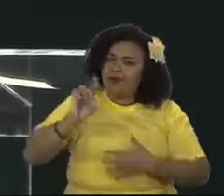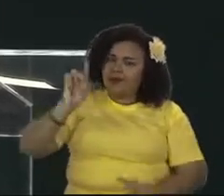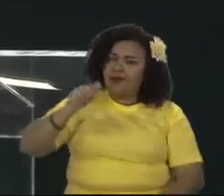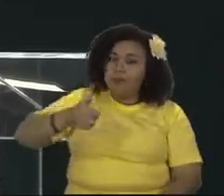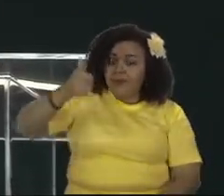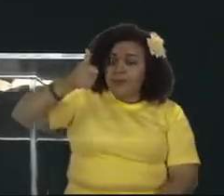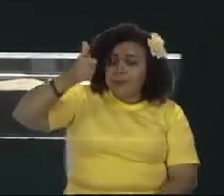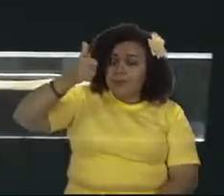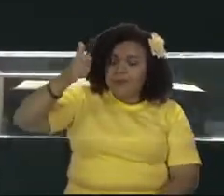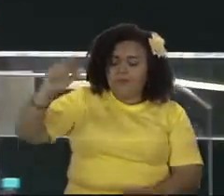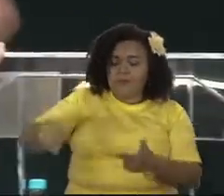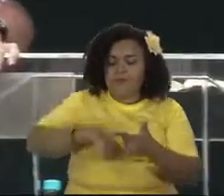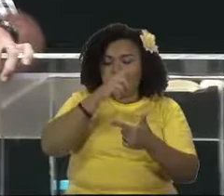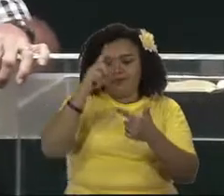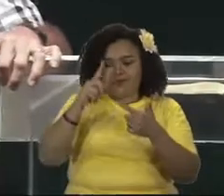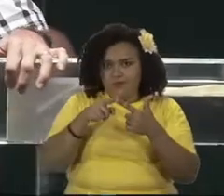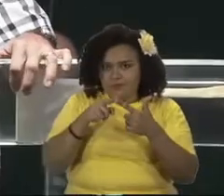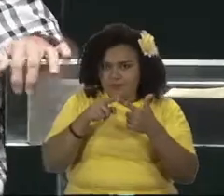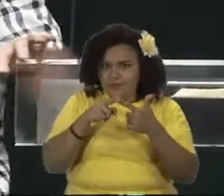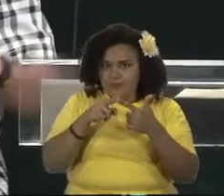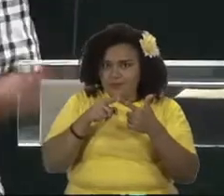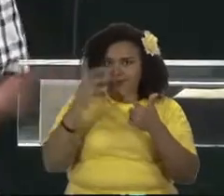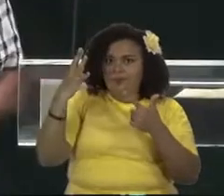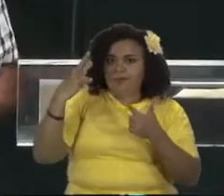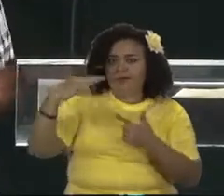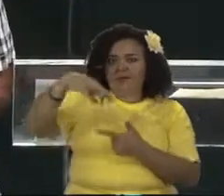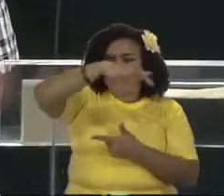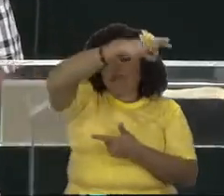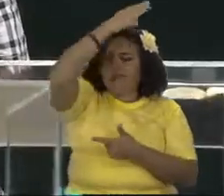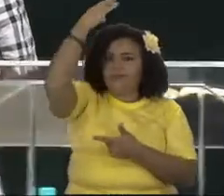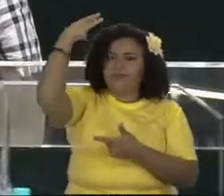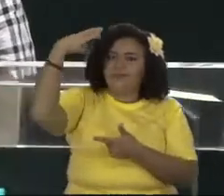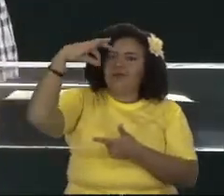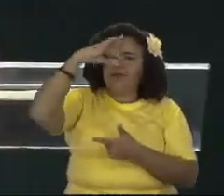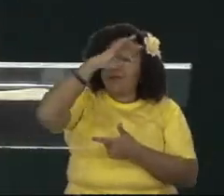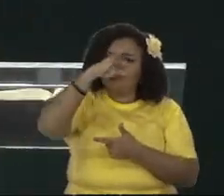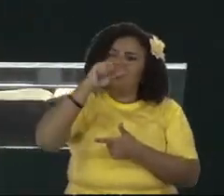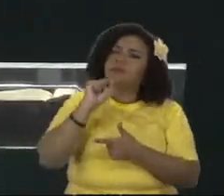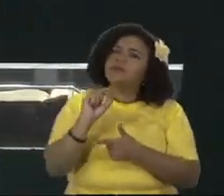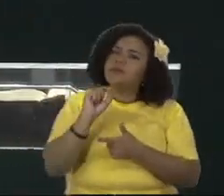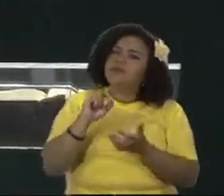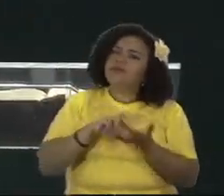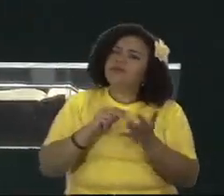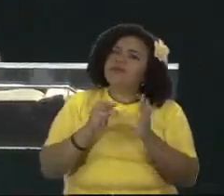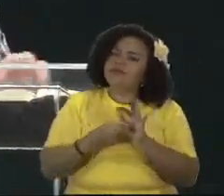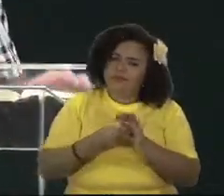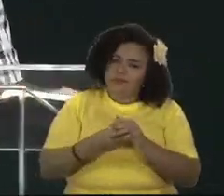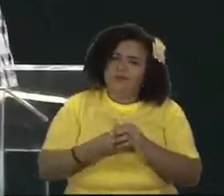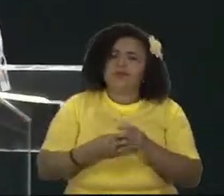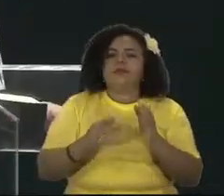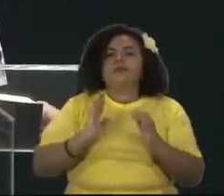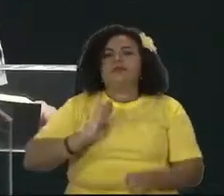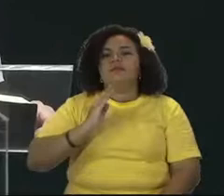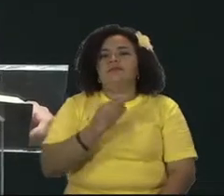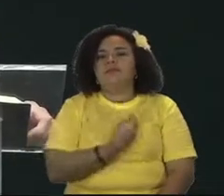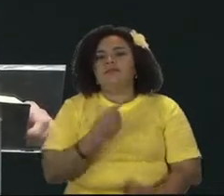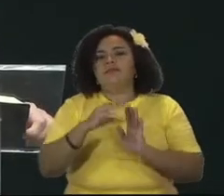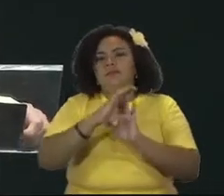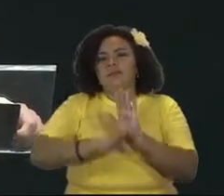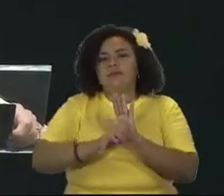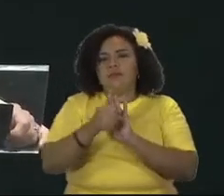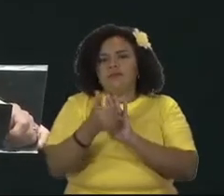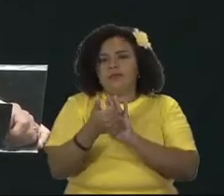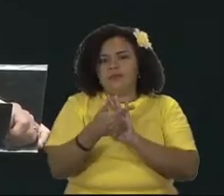The second element, it is to be holy. Hebrews chapter 12, verse